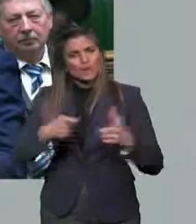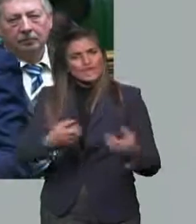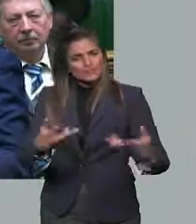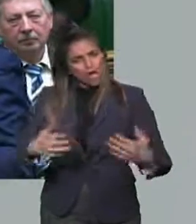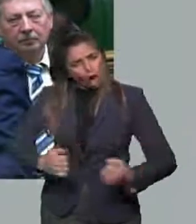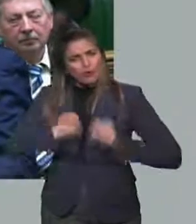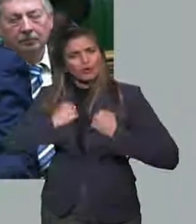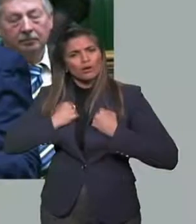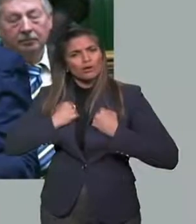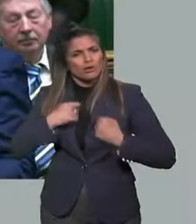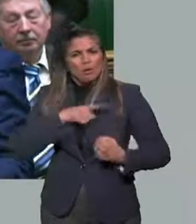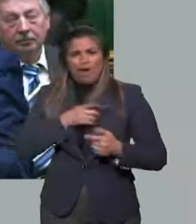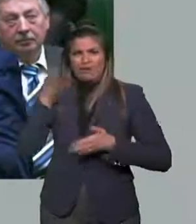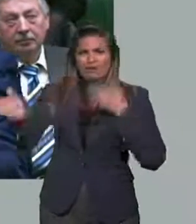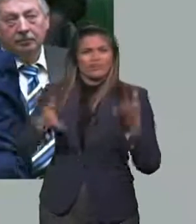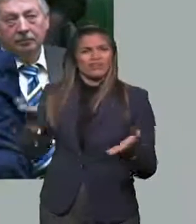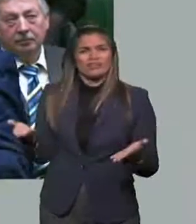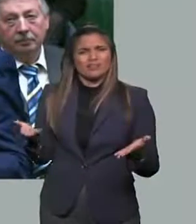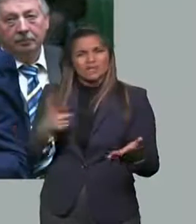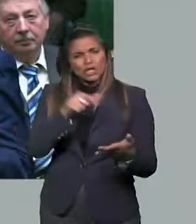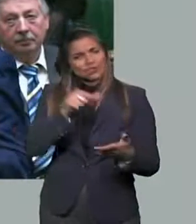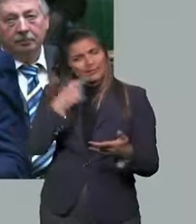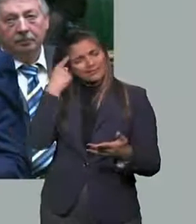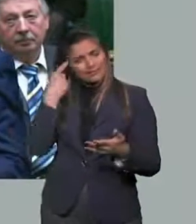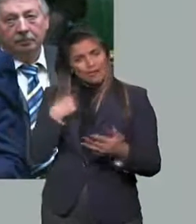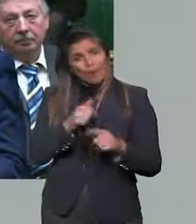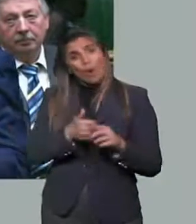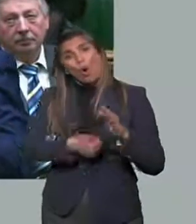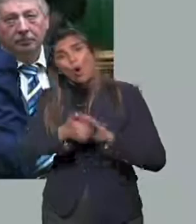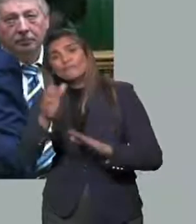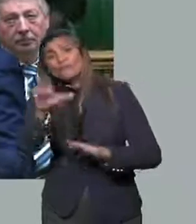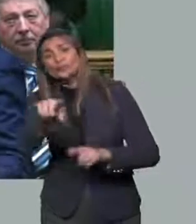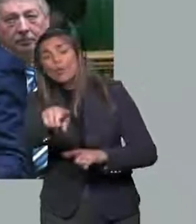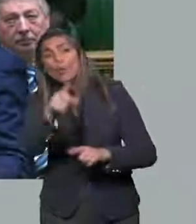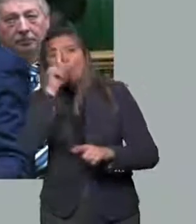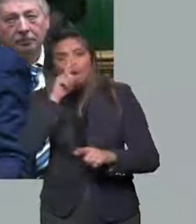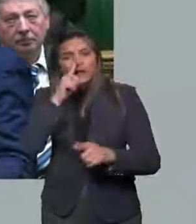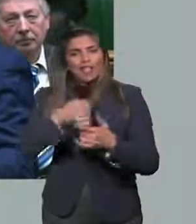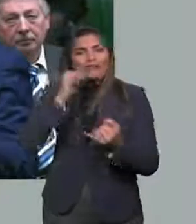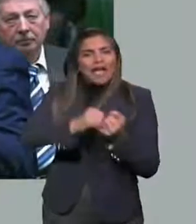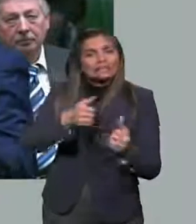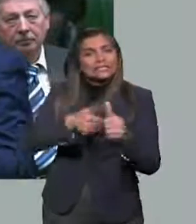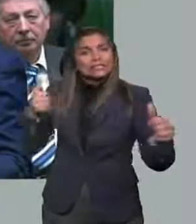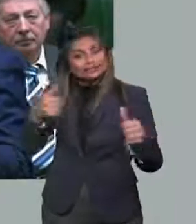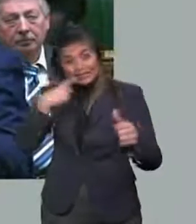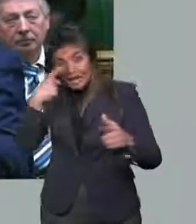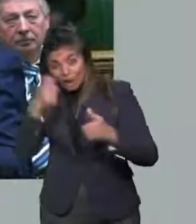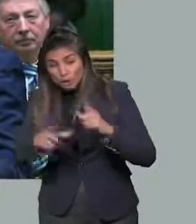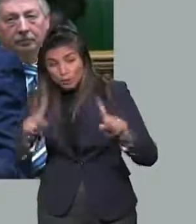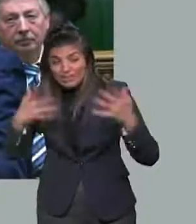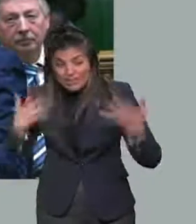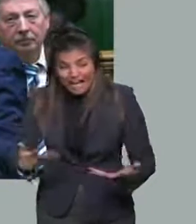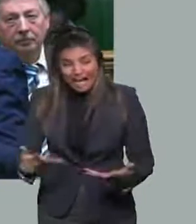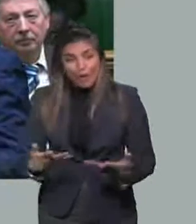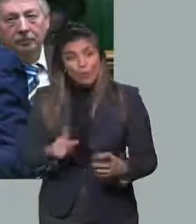he also be speaking to our own offshore oil and gas industry about what they can do in the here and